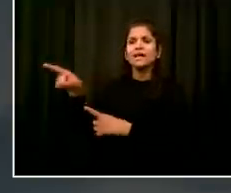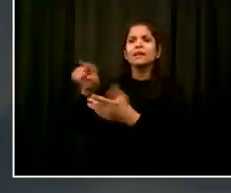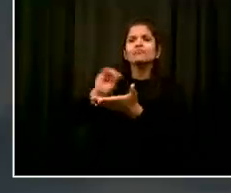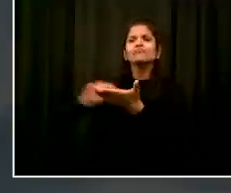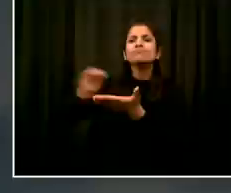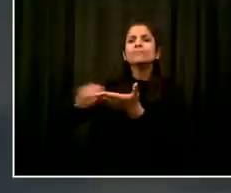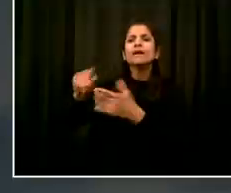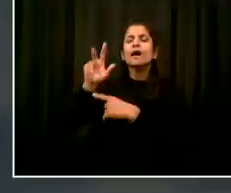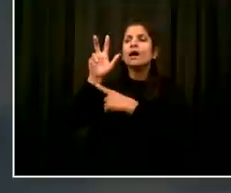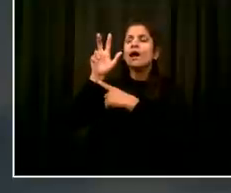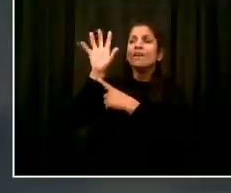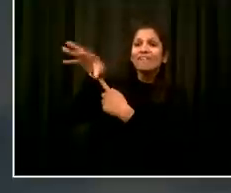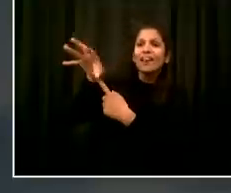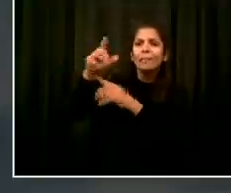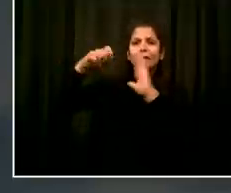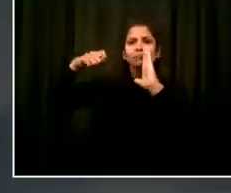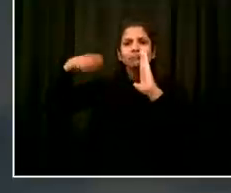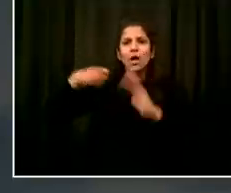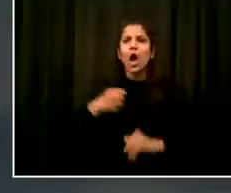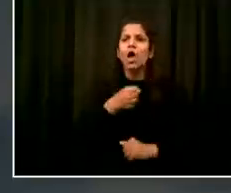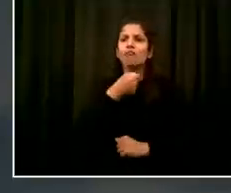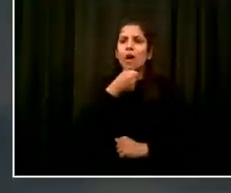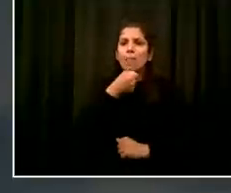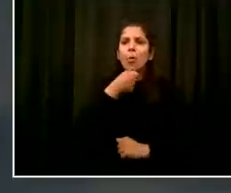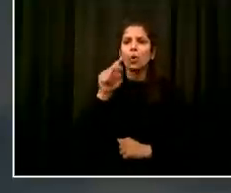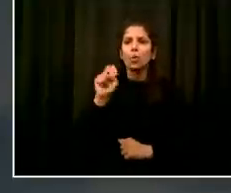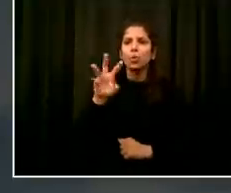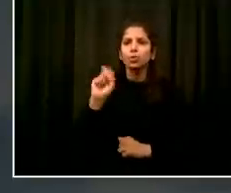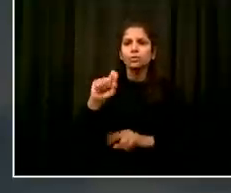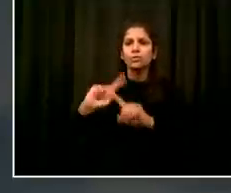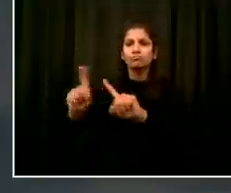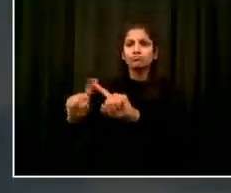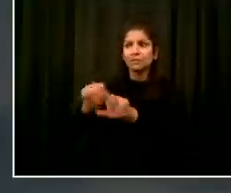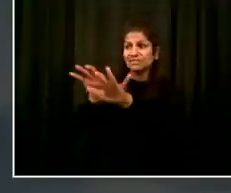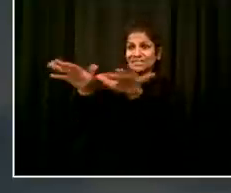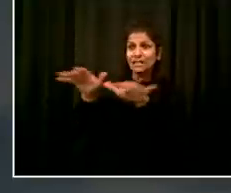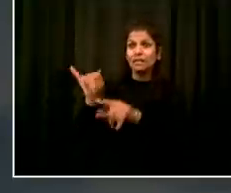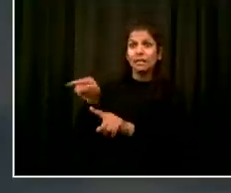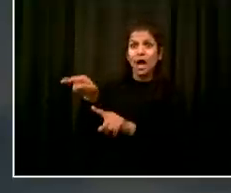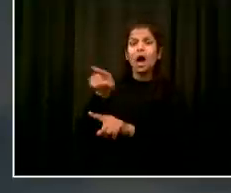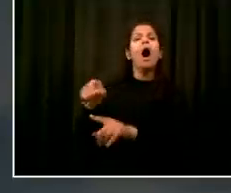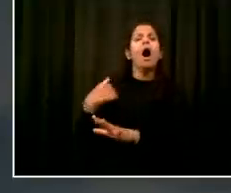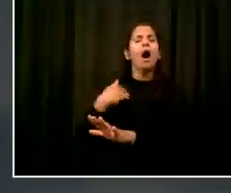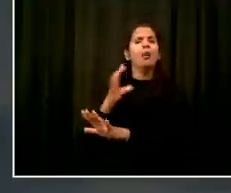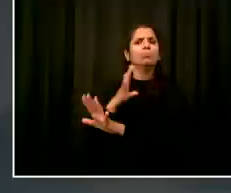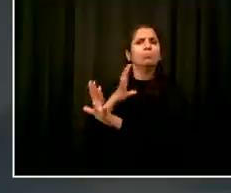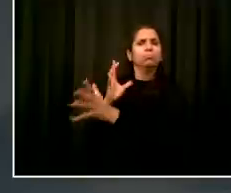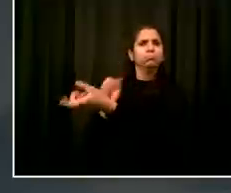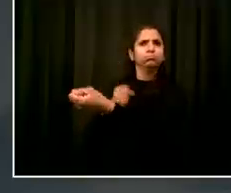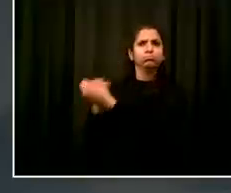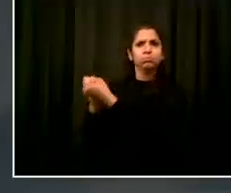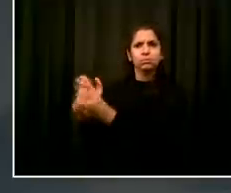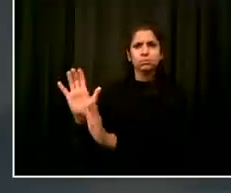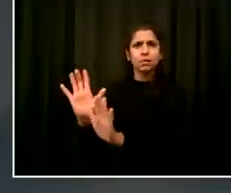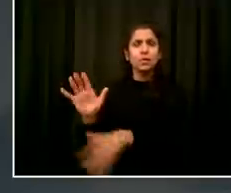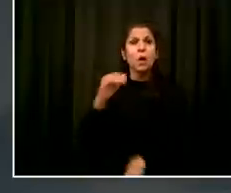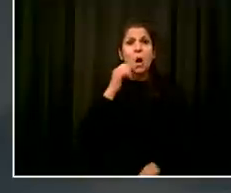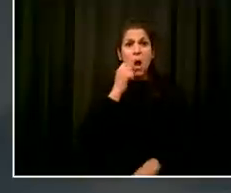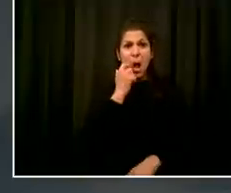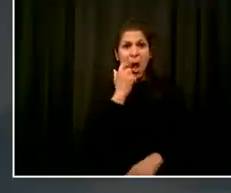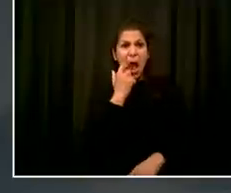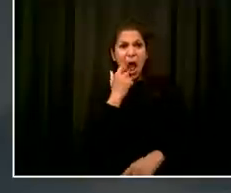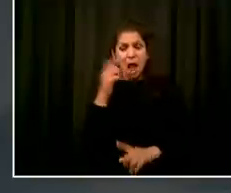to, maybe too long, to sort out. You know, I could think of a case with the Wall Street Journal recently, I was just